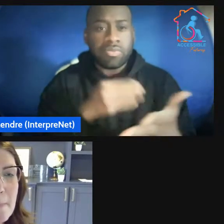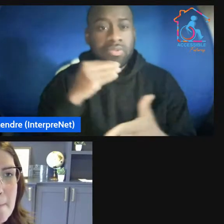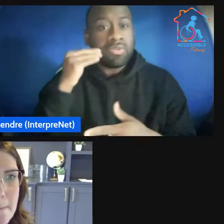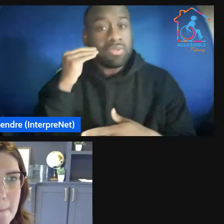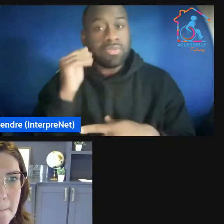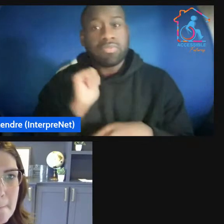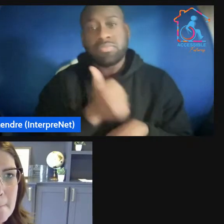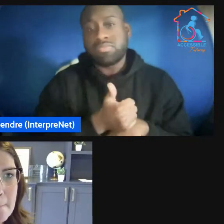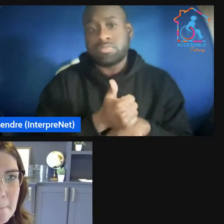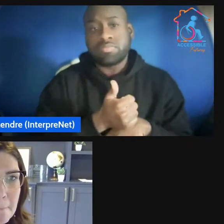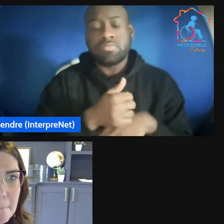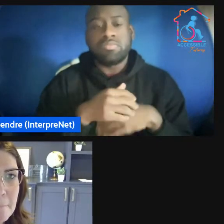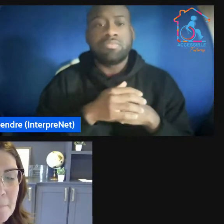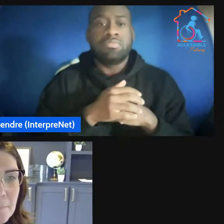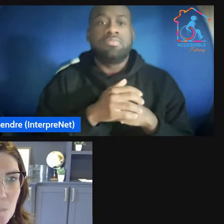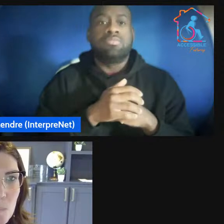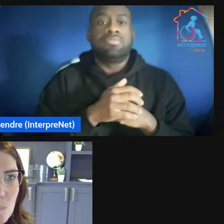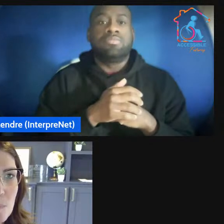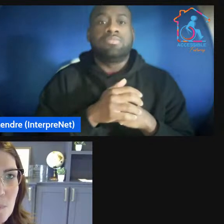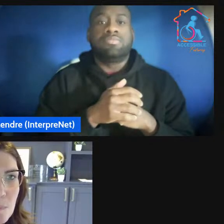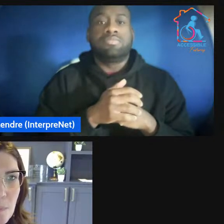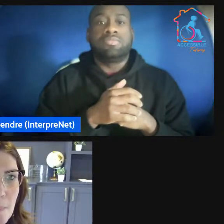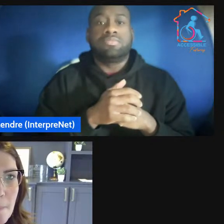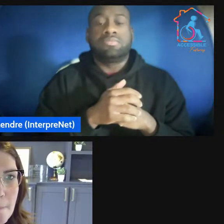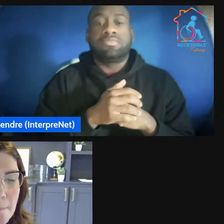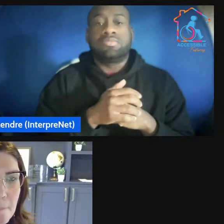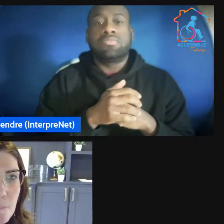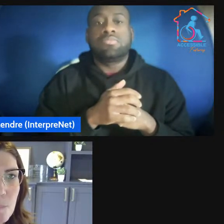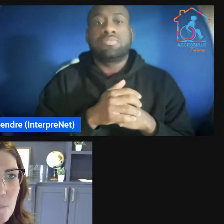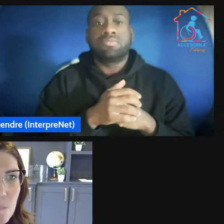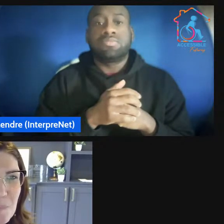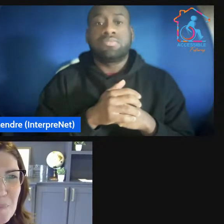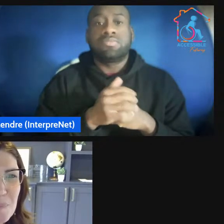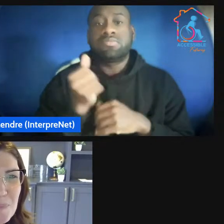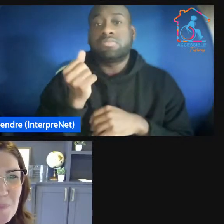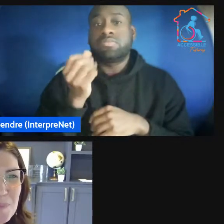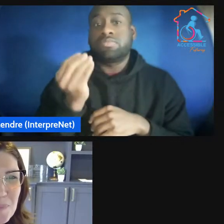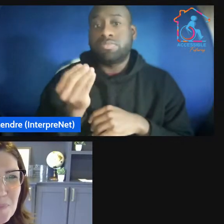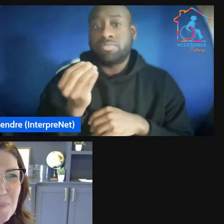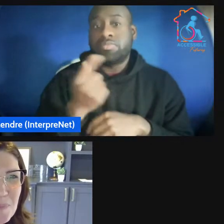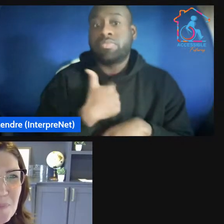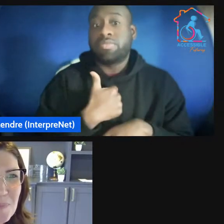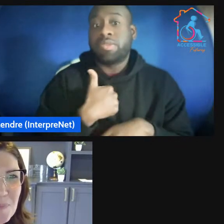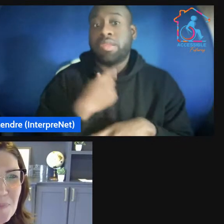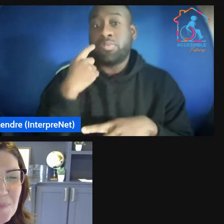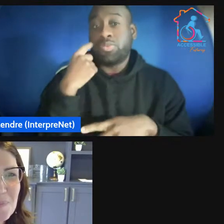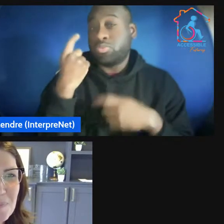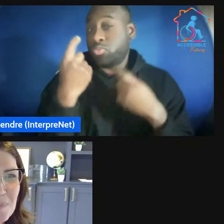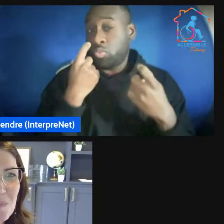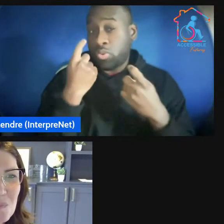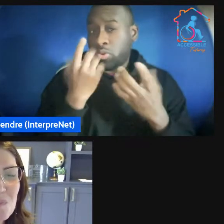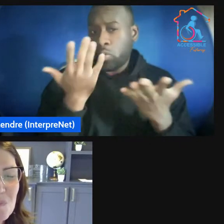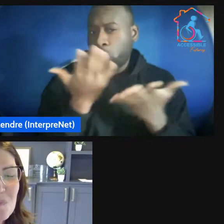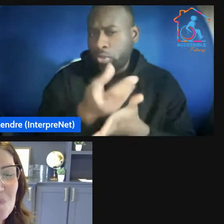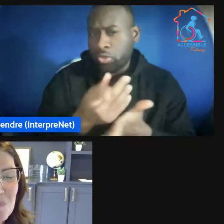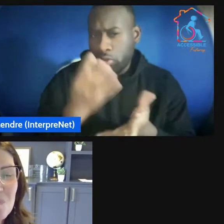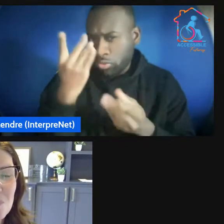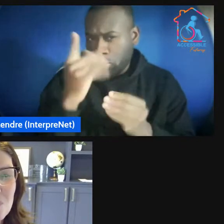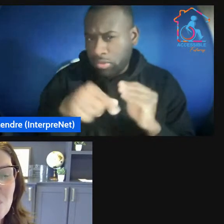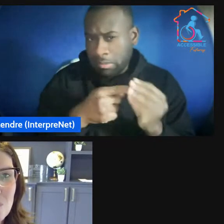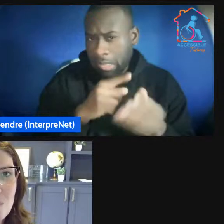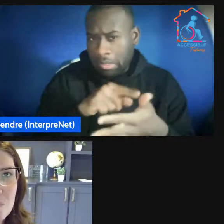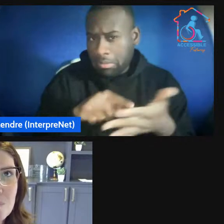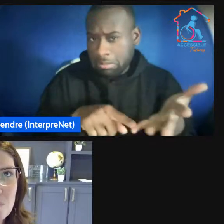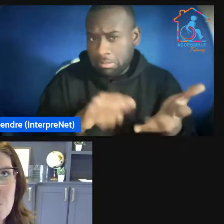settings. And so I was wondering what your thoughts were on that.